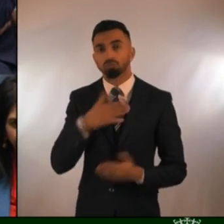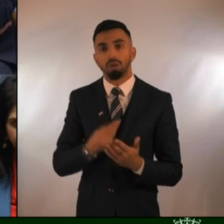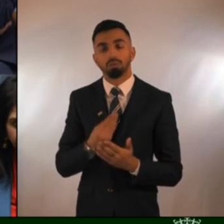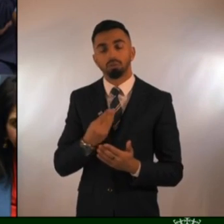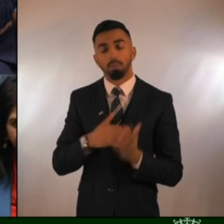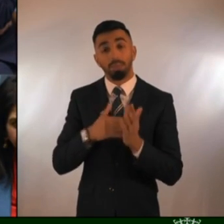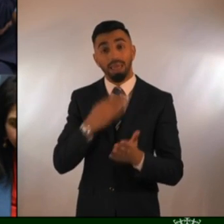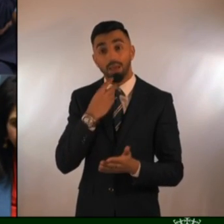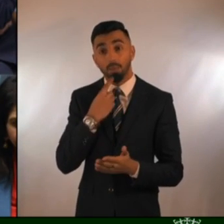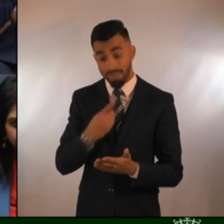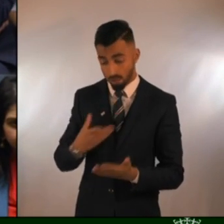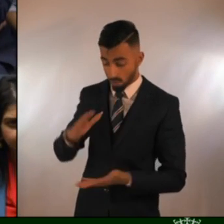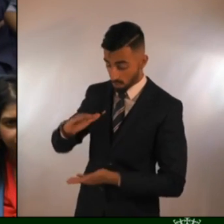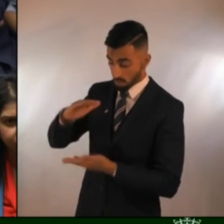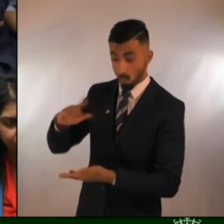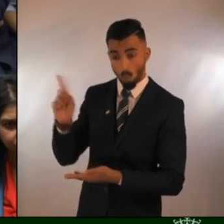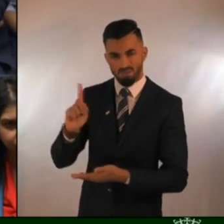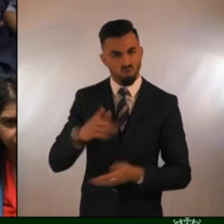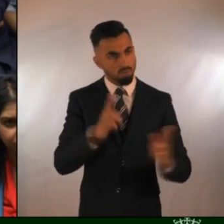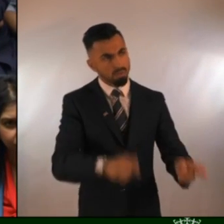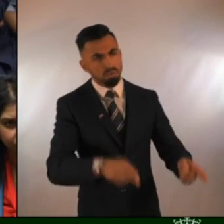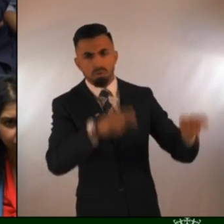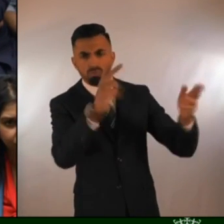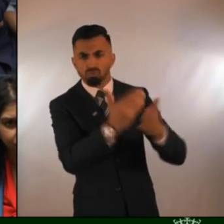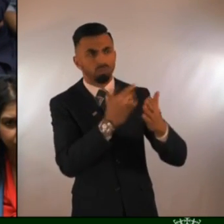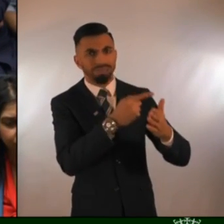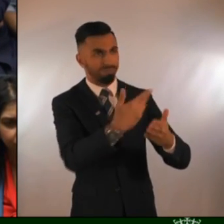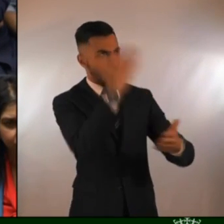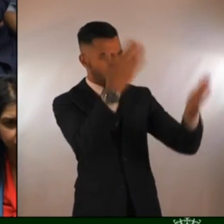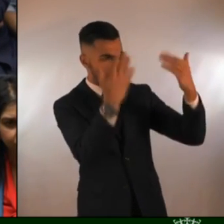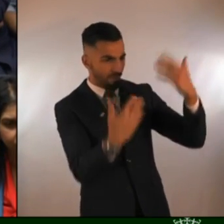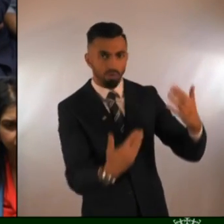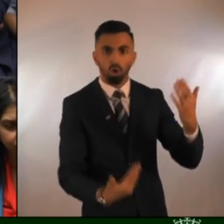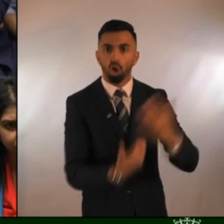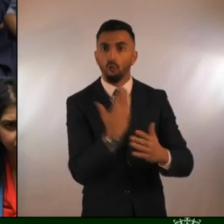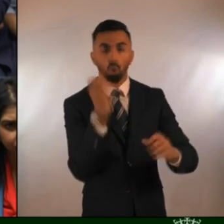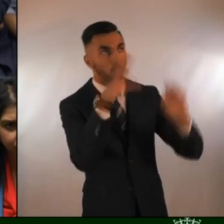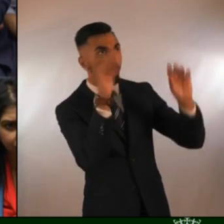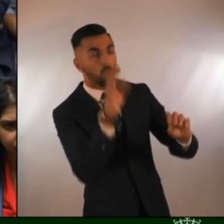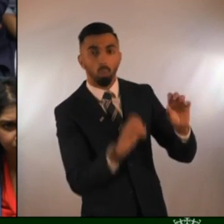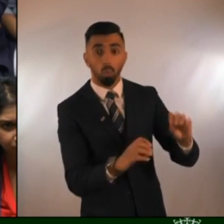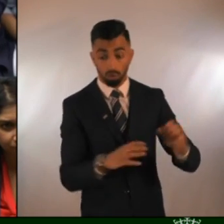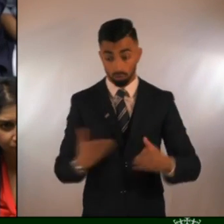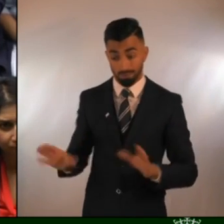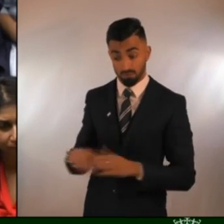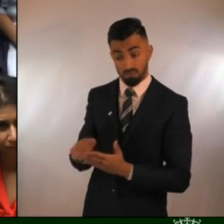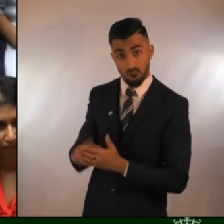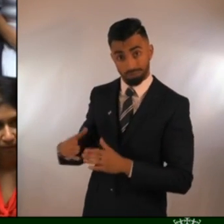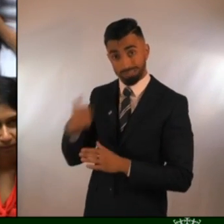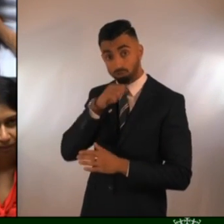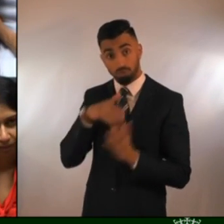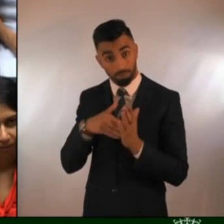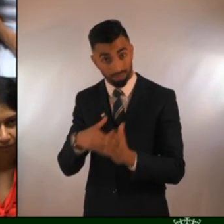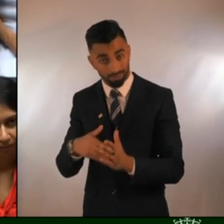or ACM, from high-rise residential buildings. Today, I go further. Expert advice is